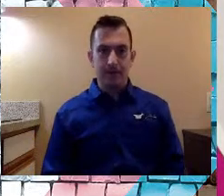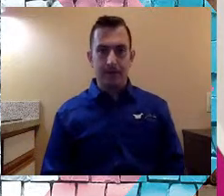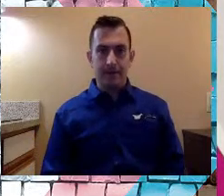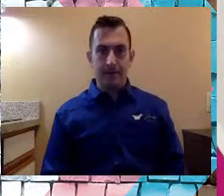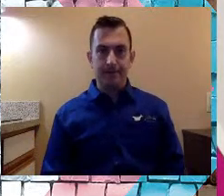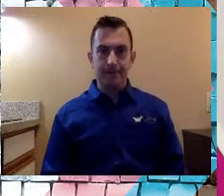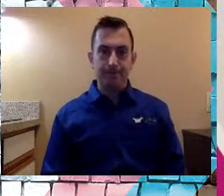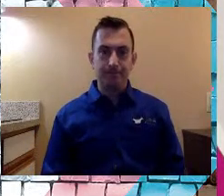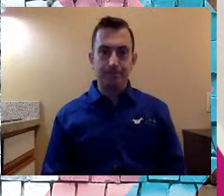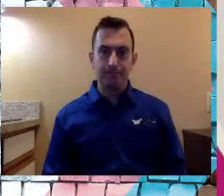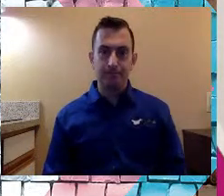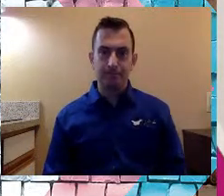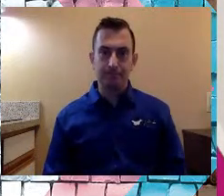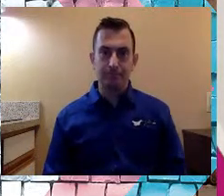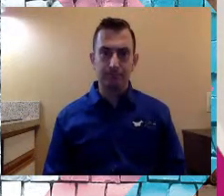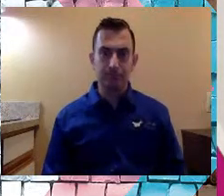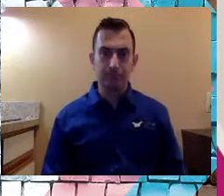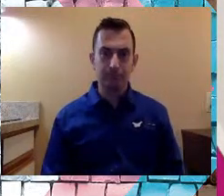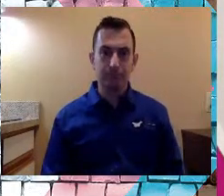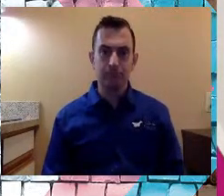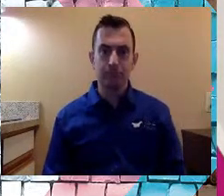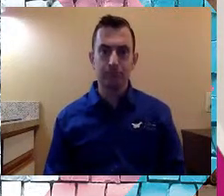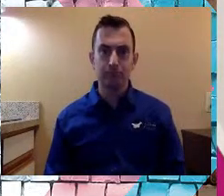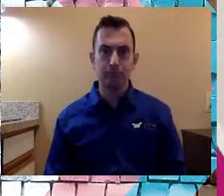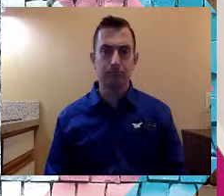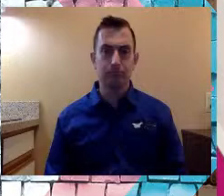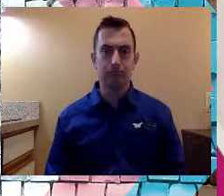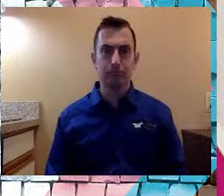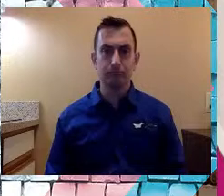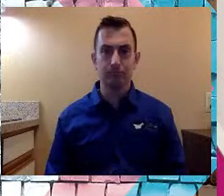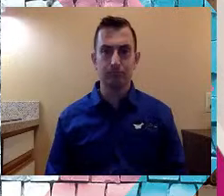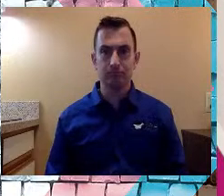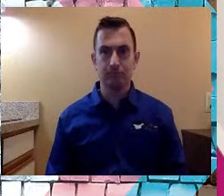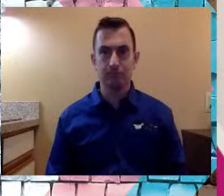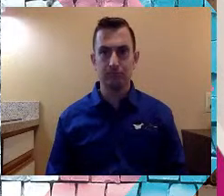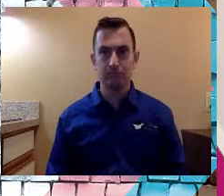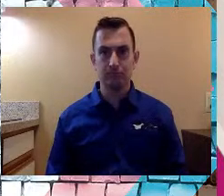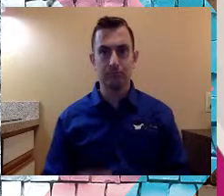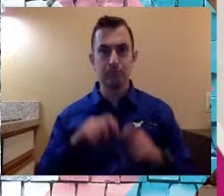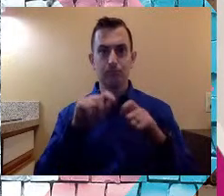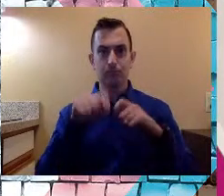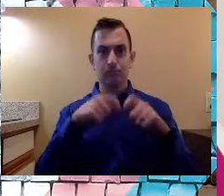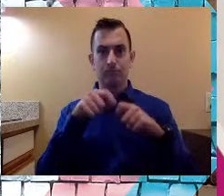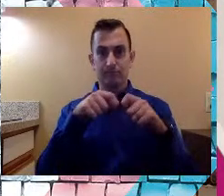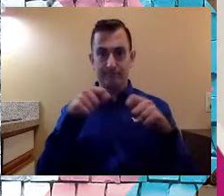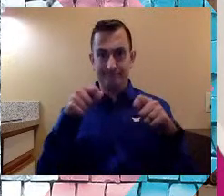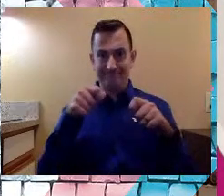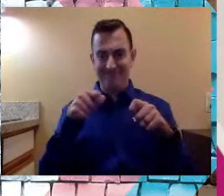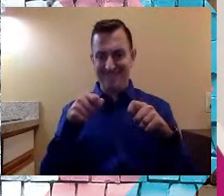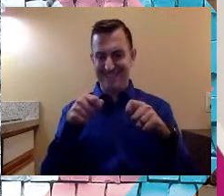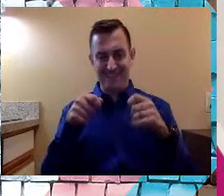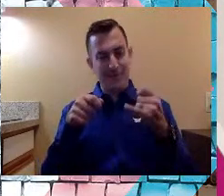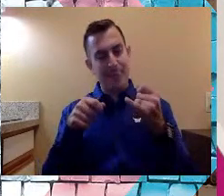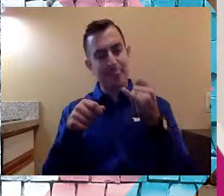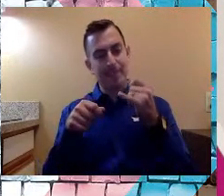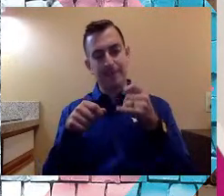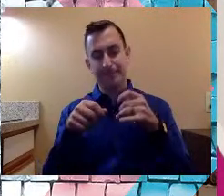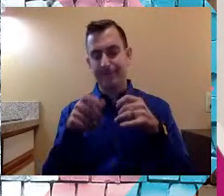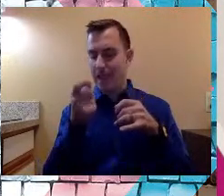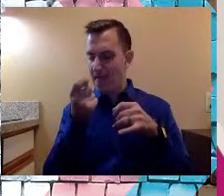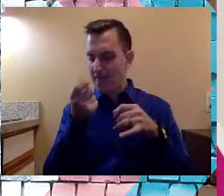And there you go. And make that little knot, okay? And then with the extra yarn, because I wanna go to another